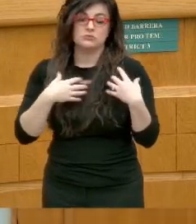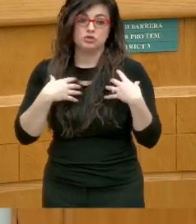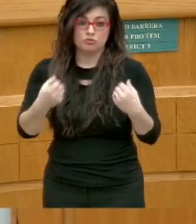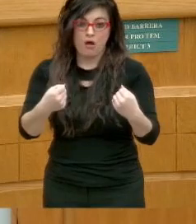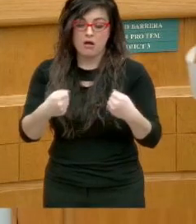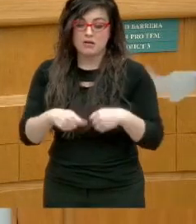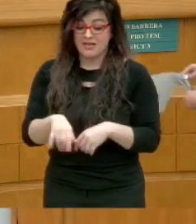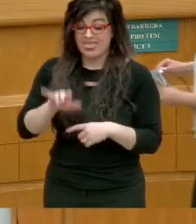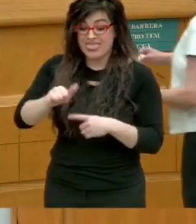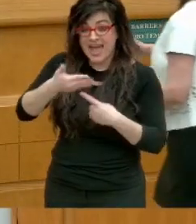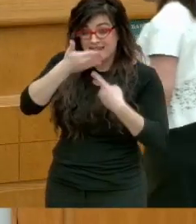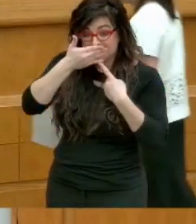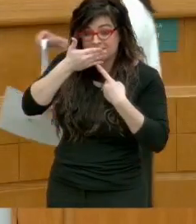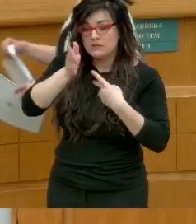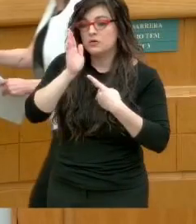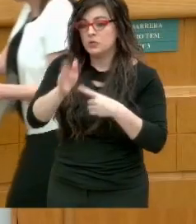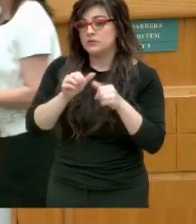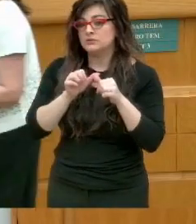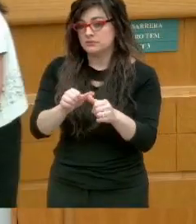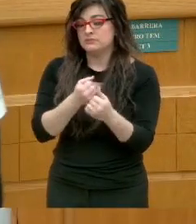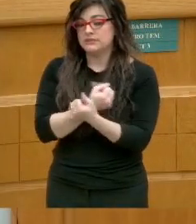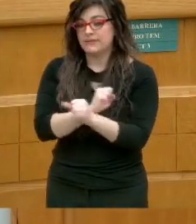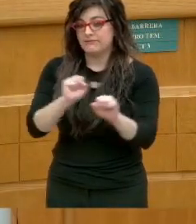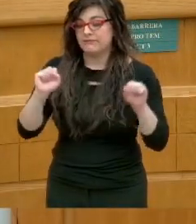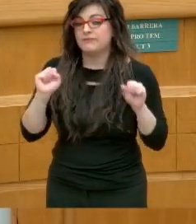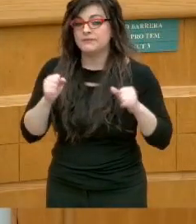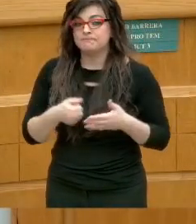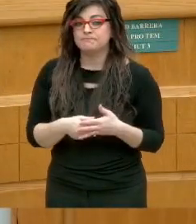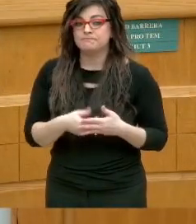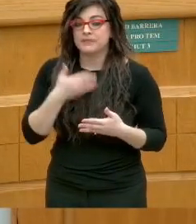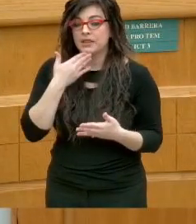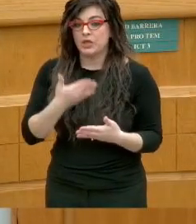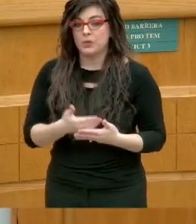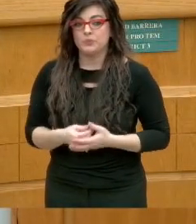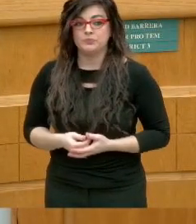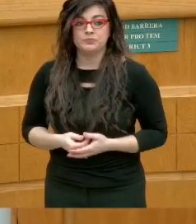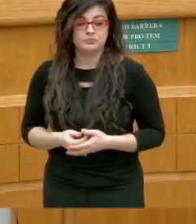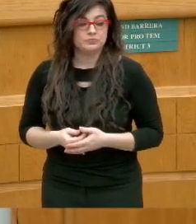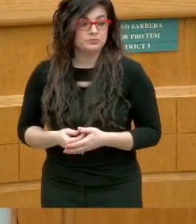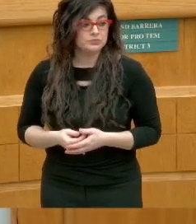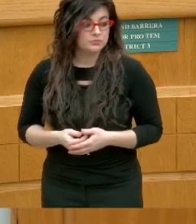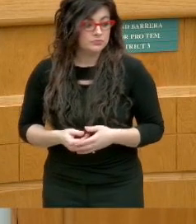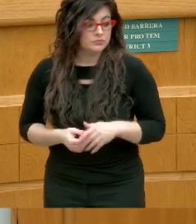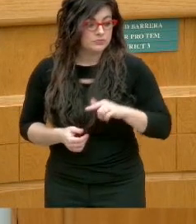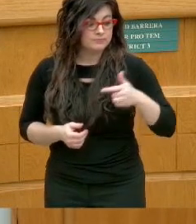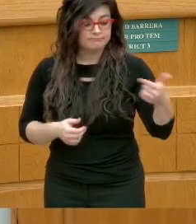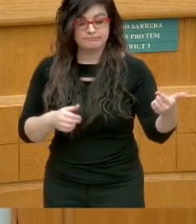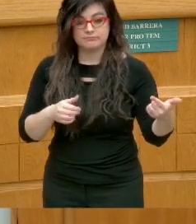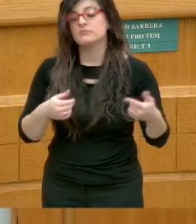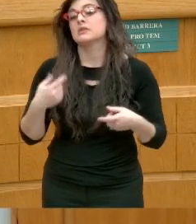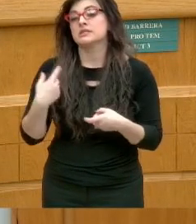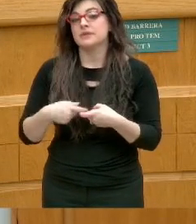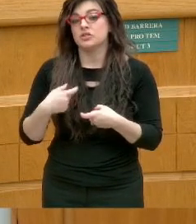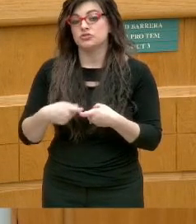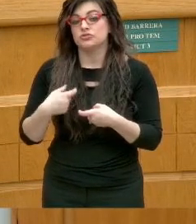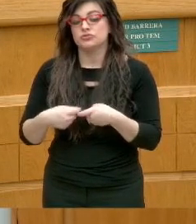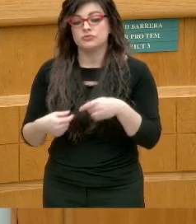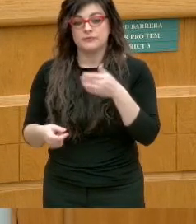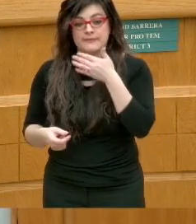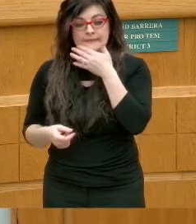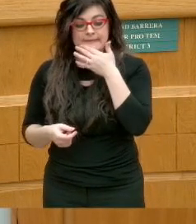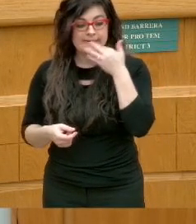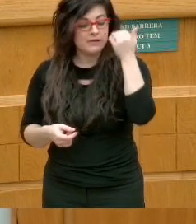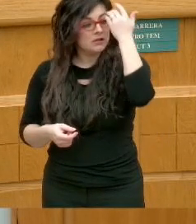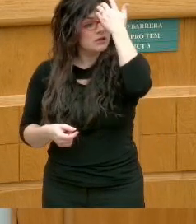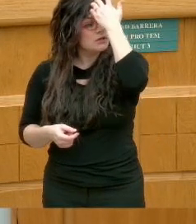En resumen, las nuevas órdenes del gobernador entran en efecto este viernes. Aunque la orden de quedarse en casa expira el viernes, la base de la orden continúa.